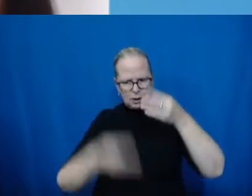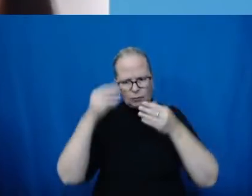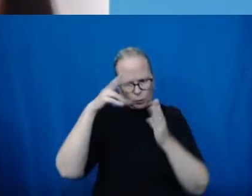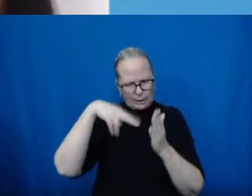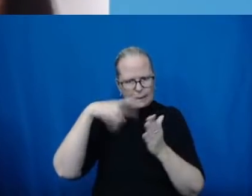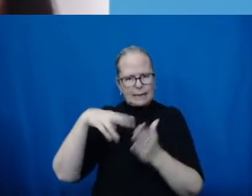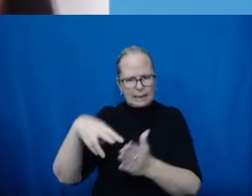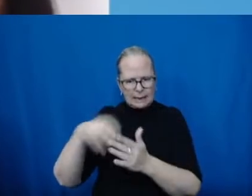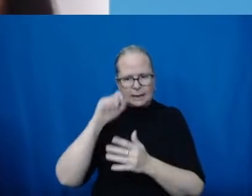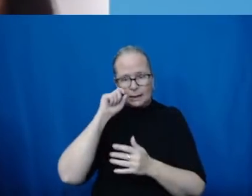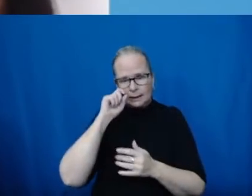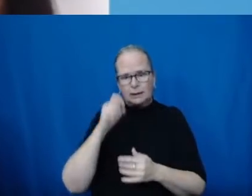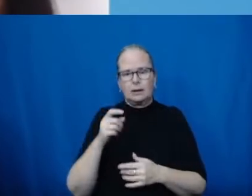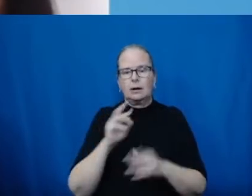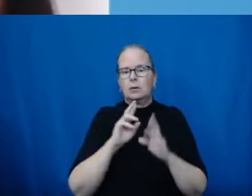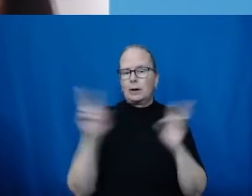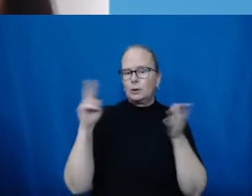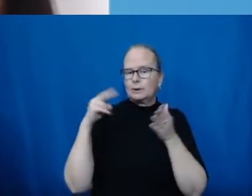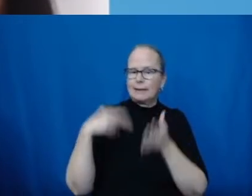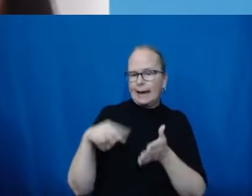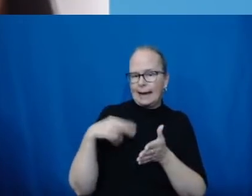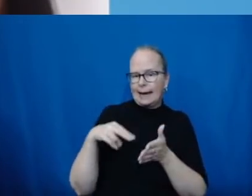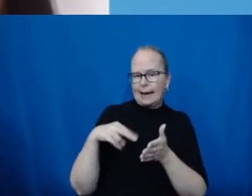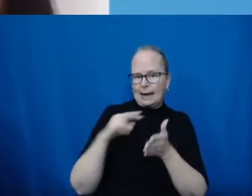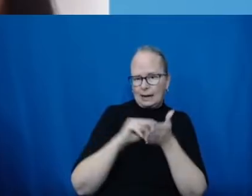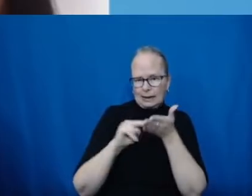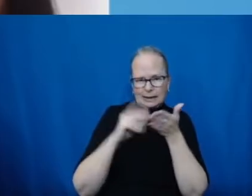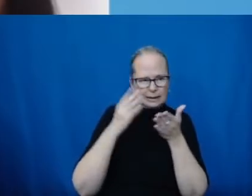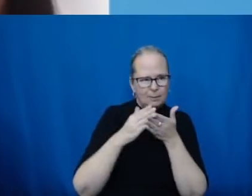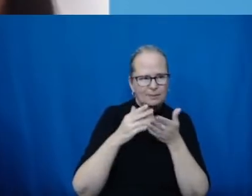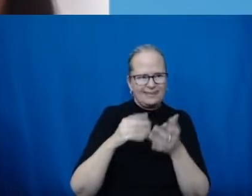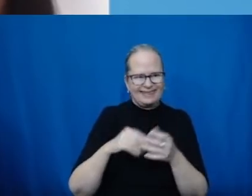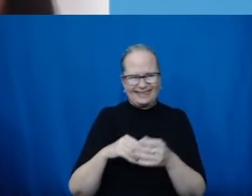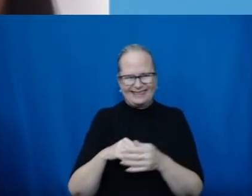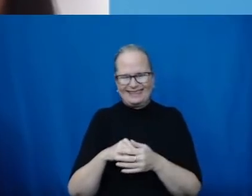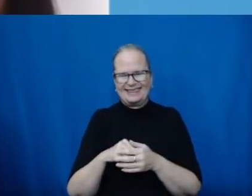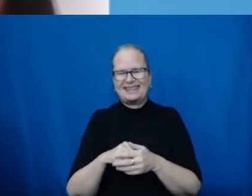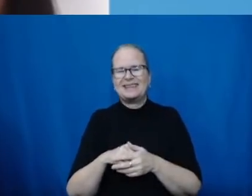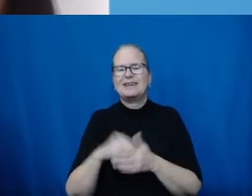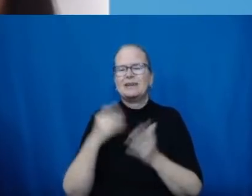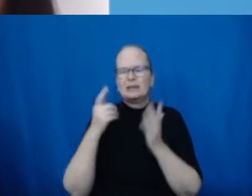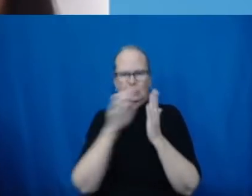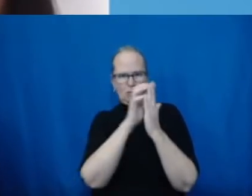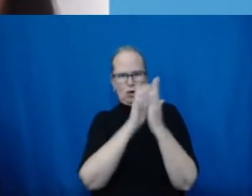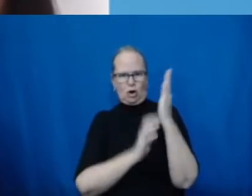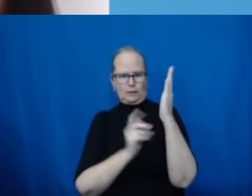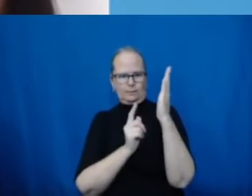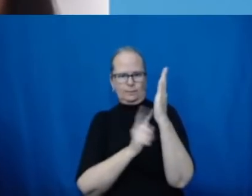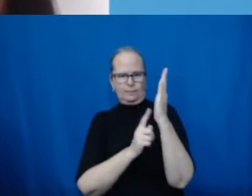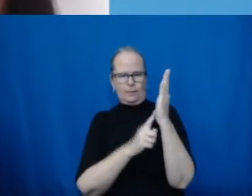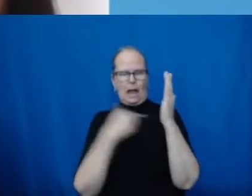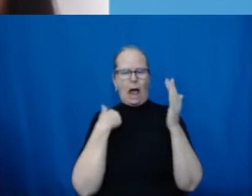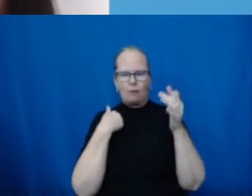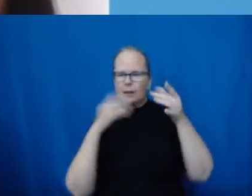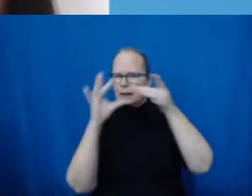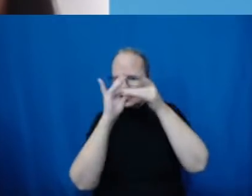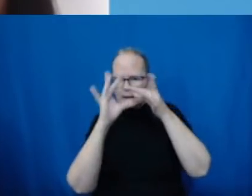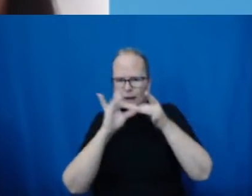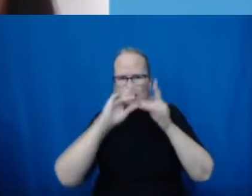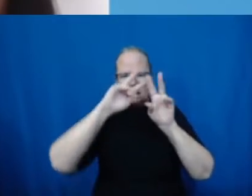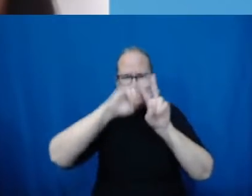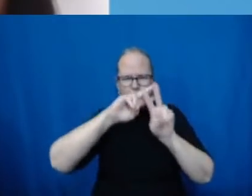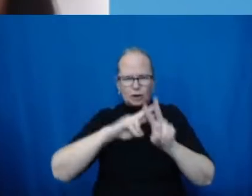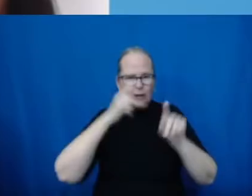where we give links to places that are independent and respond to a lot of the questions that we've been talking about. And the other really important thing